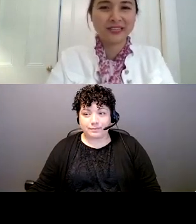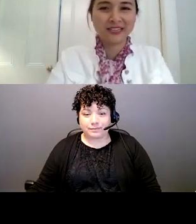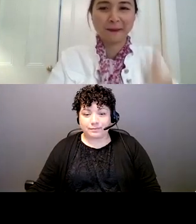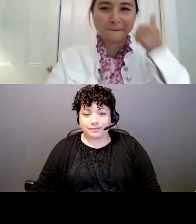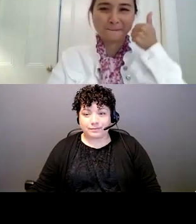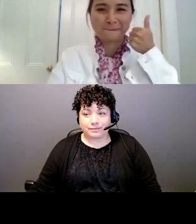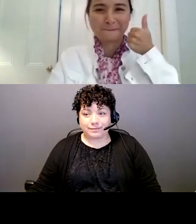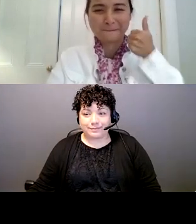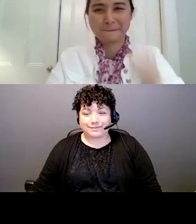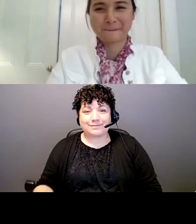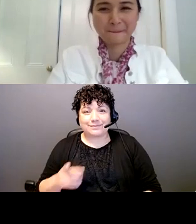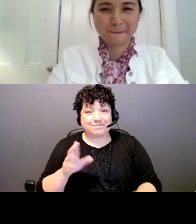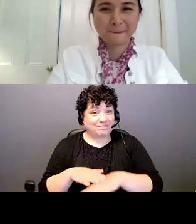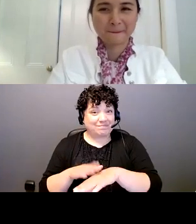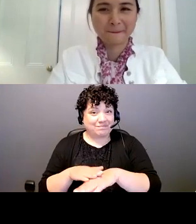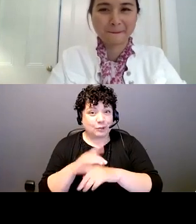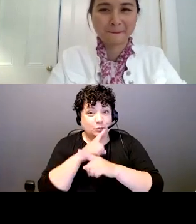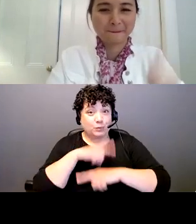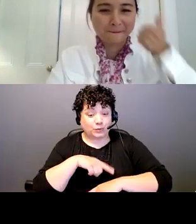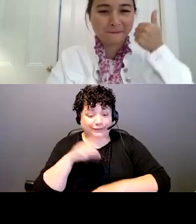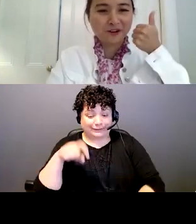Marilyn, you have to unmute yourself.